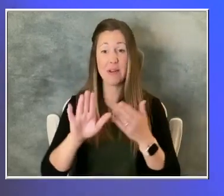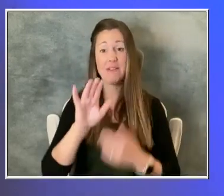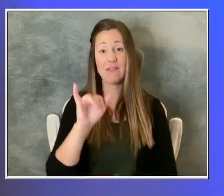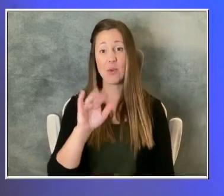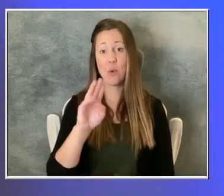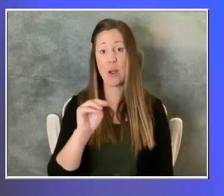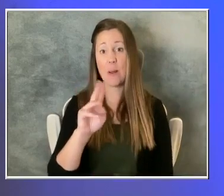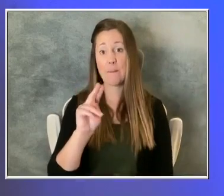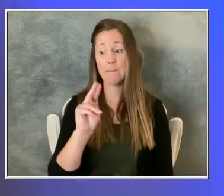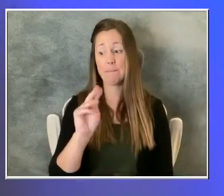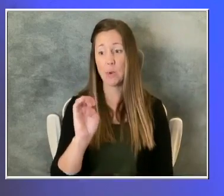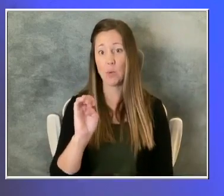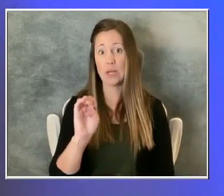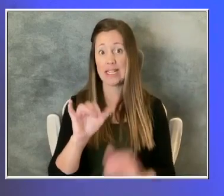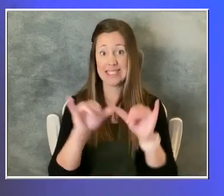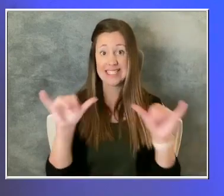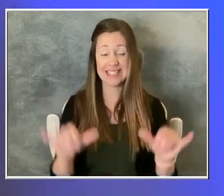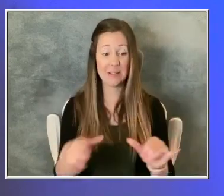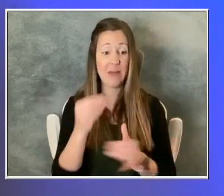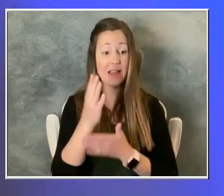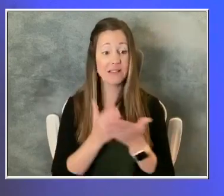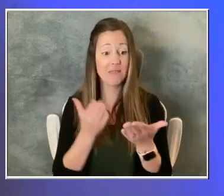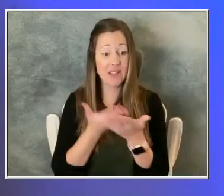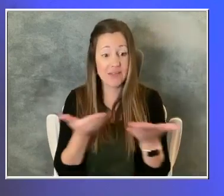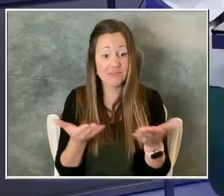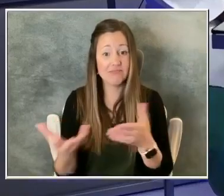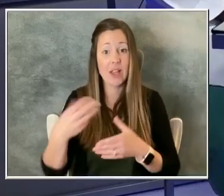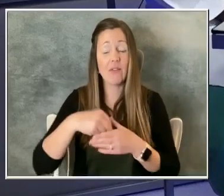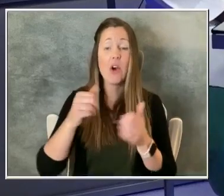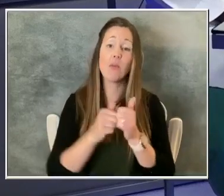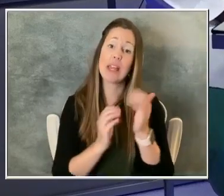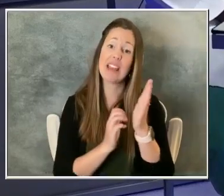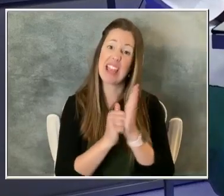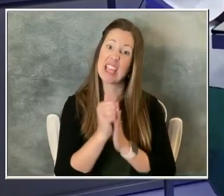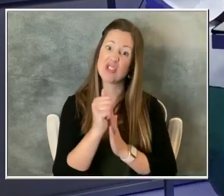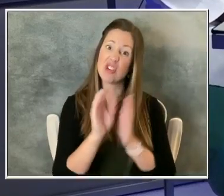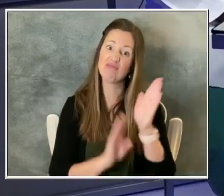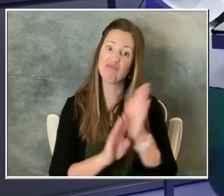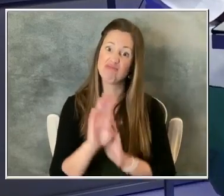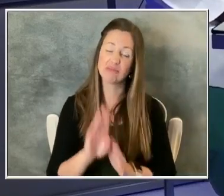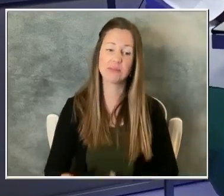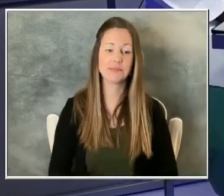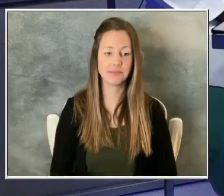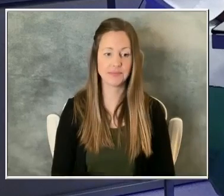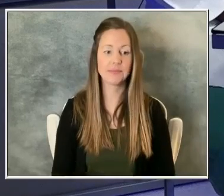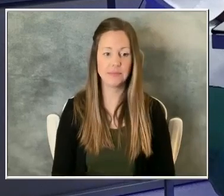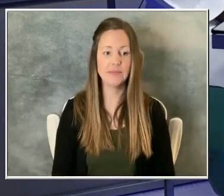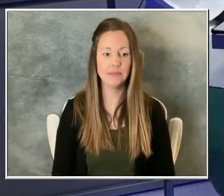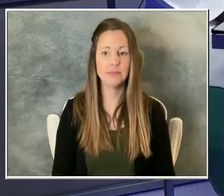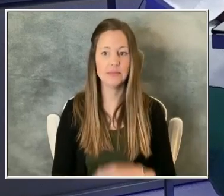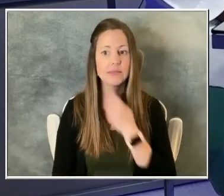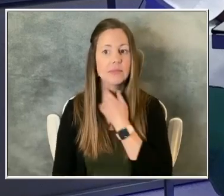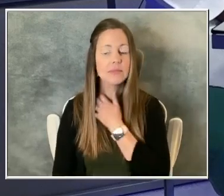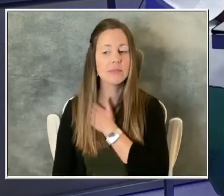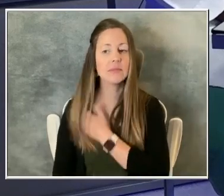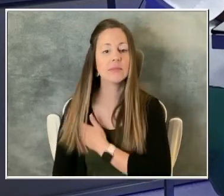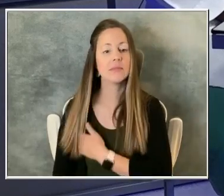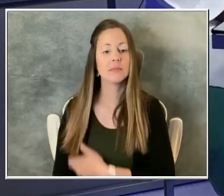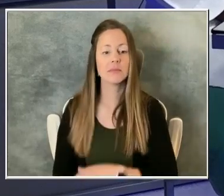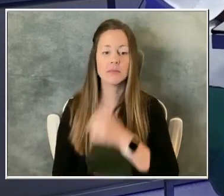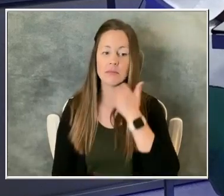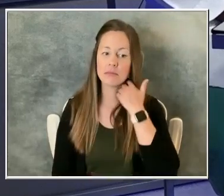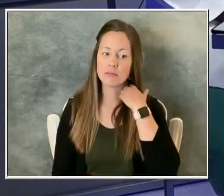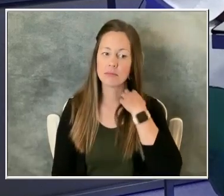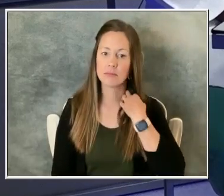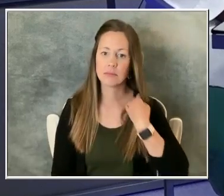the factors that are involved with cancer progression. So I want to come back to those chemokines in a moment, but first, how long did it take you